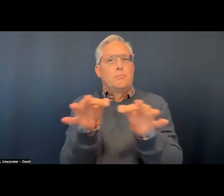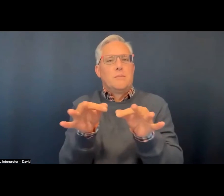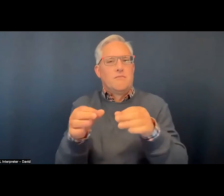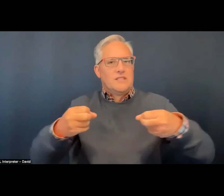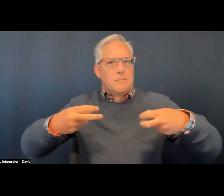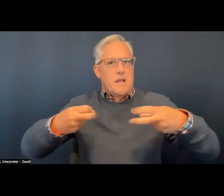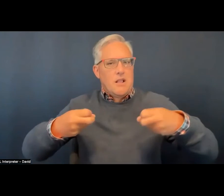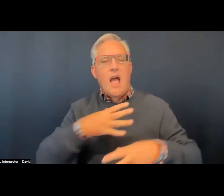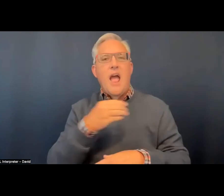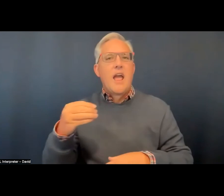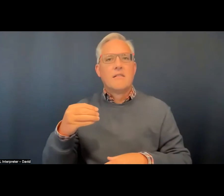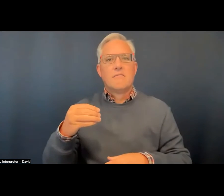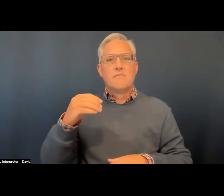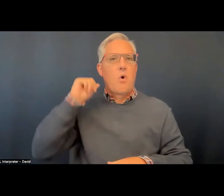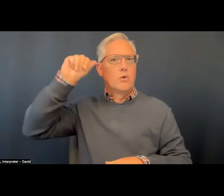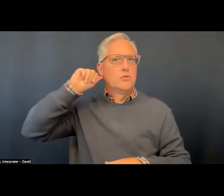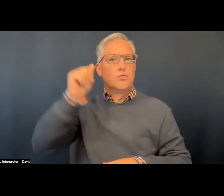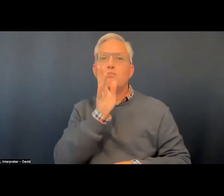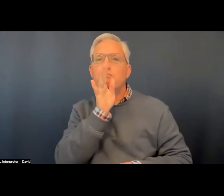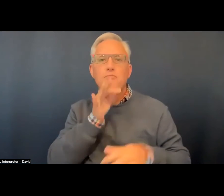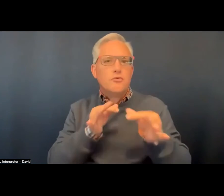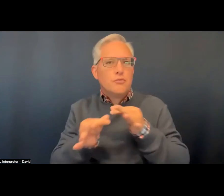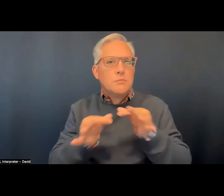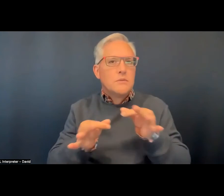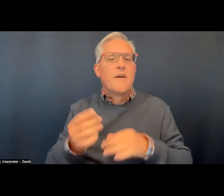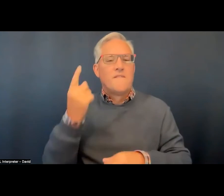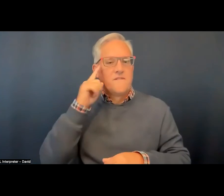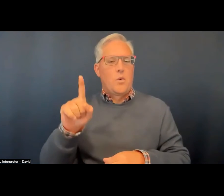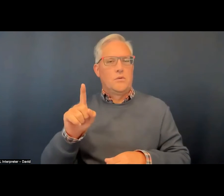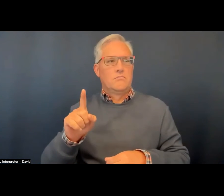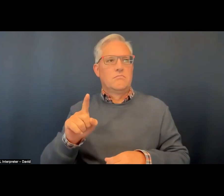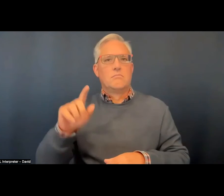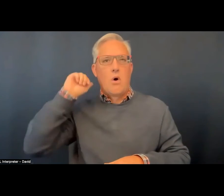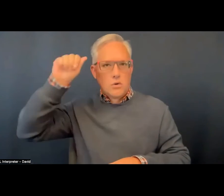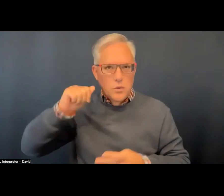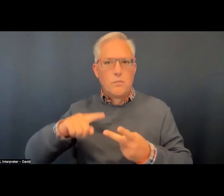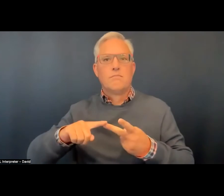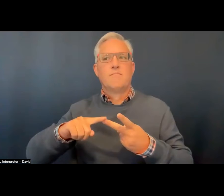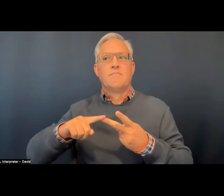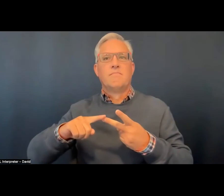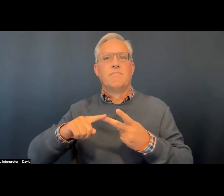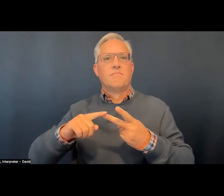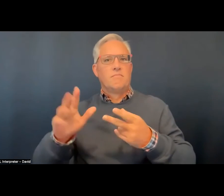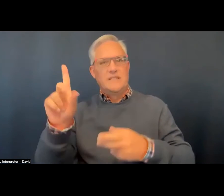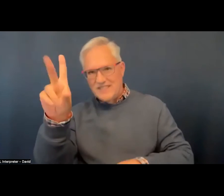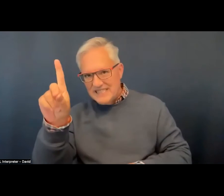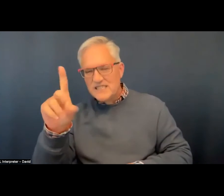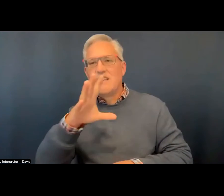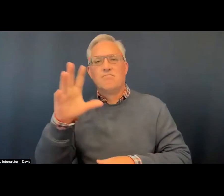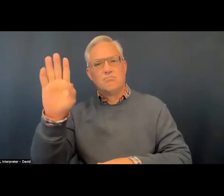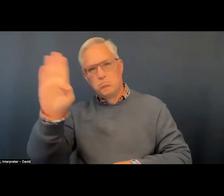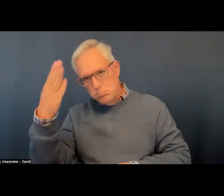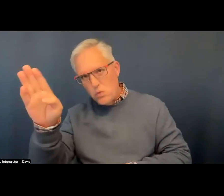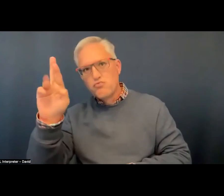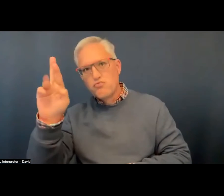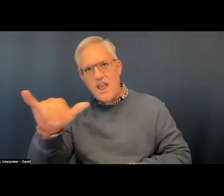audio description for theatrical, digital, and physical distribution. We've also become industry advocates for accessibility, so we